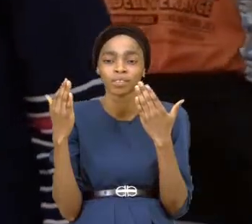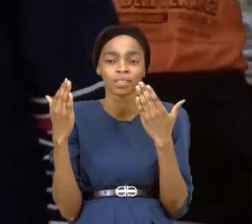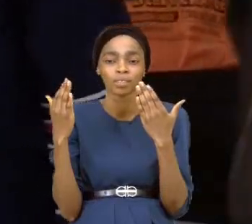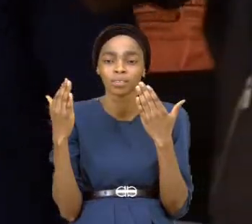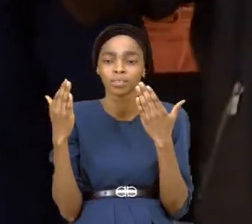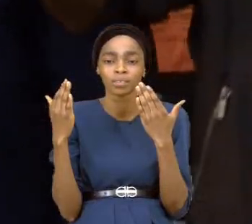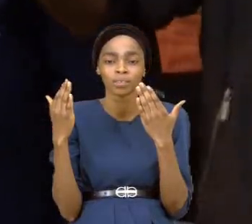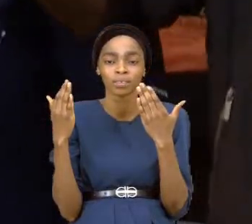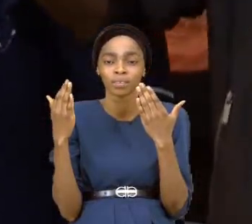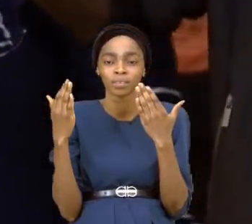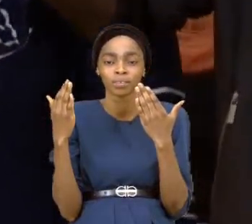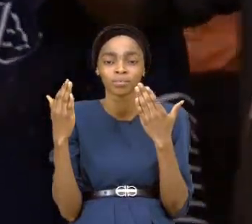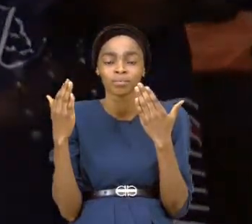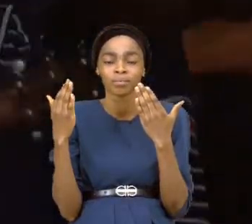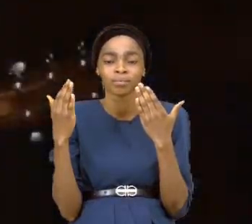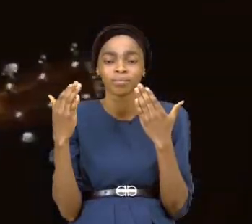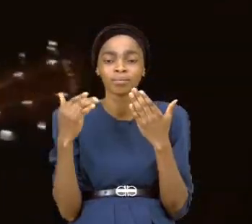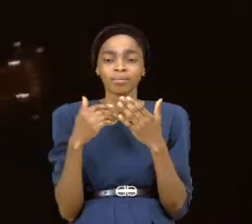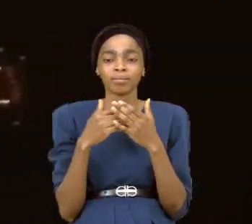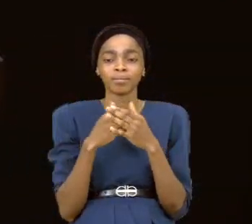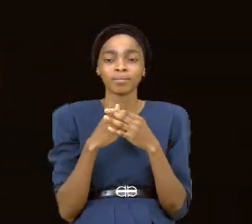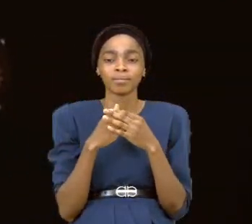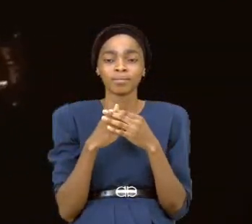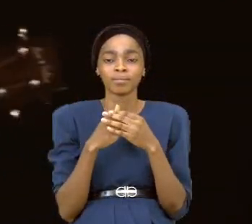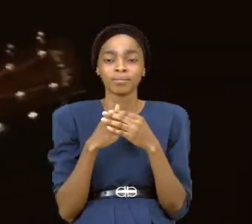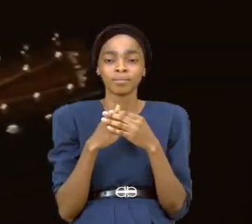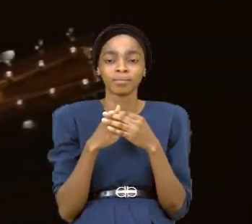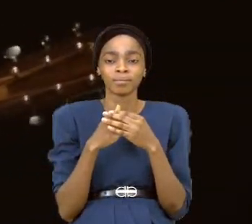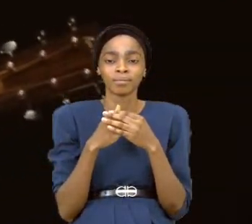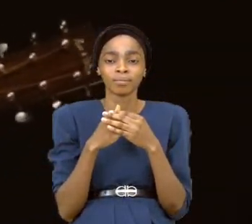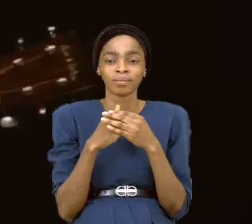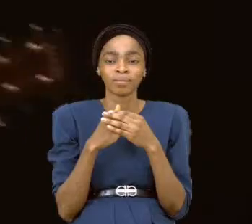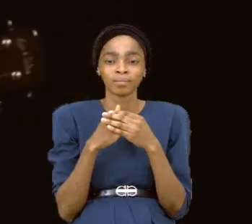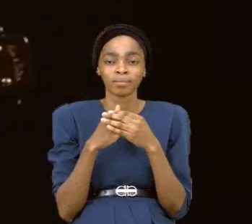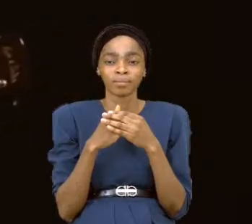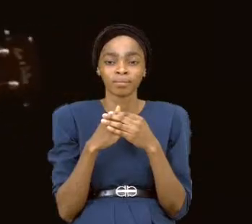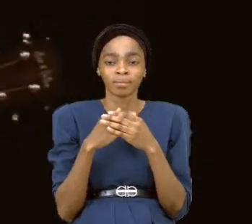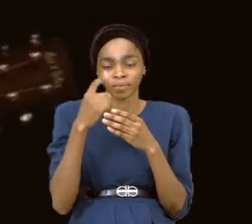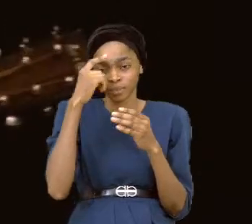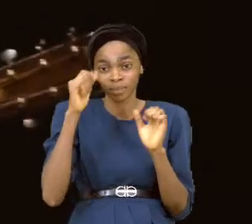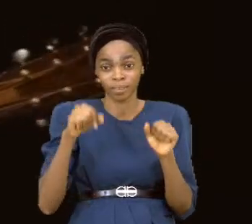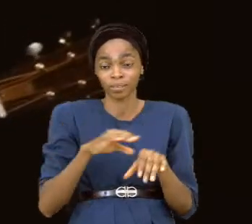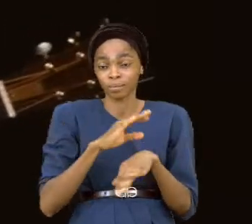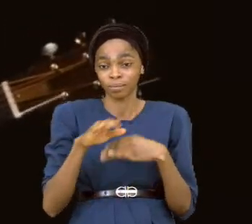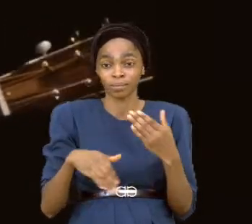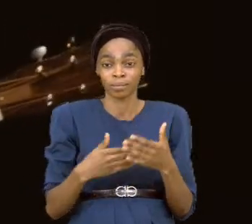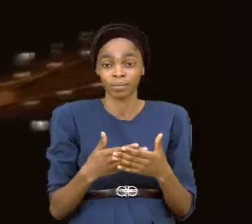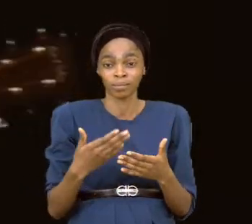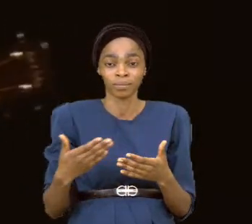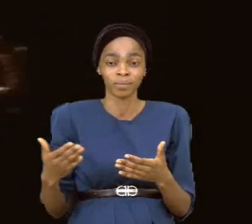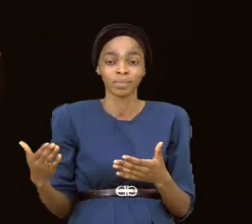that you don't do half miracles. You do whole miracles.